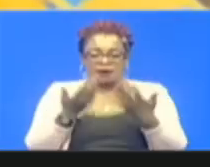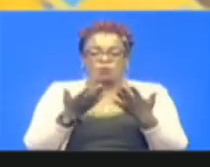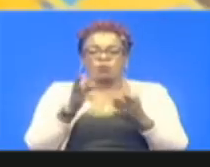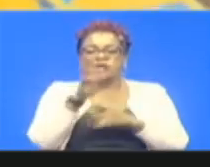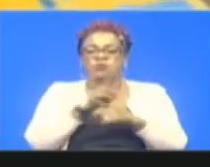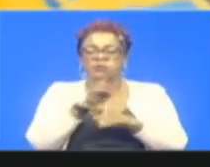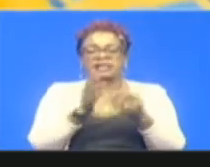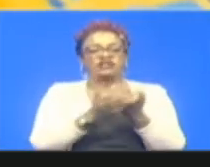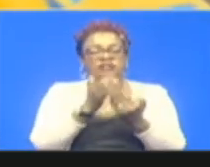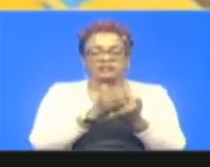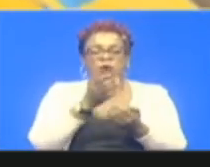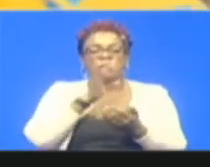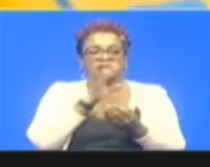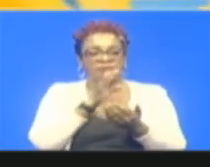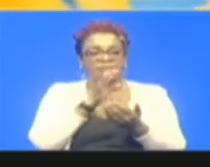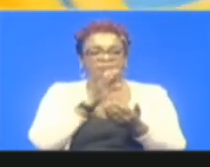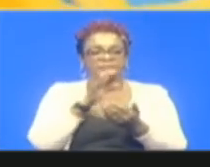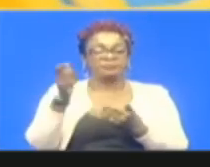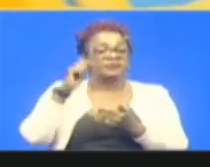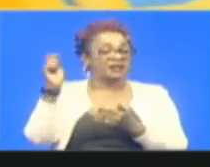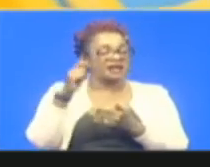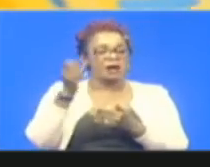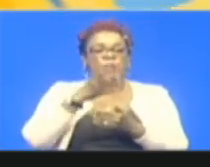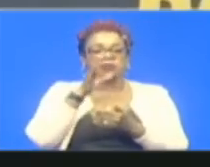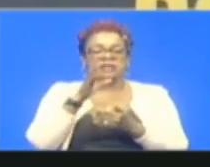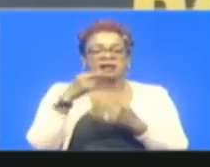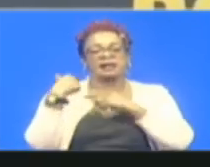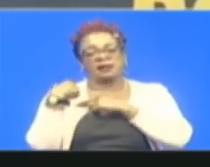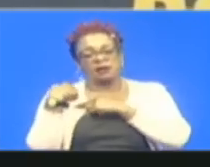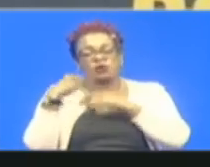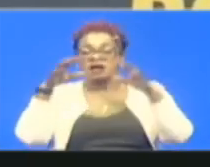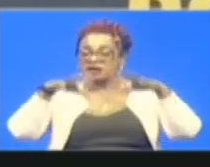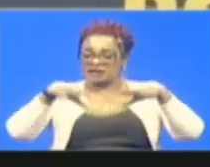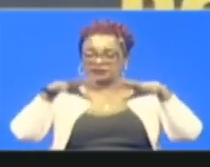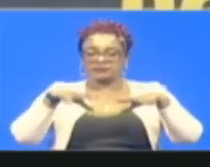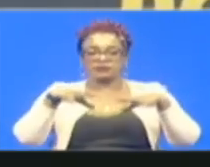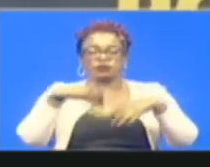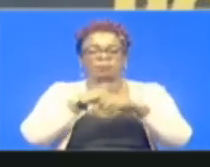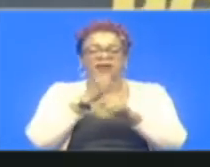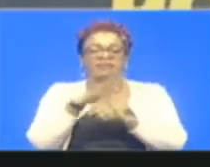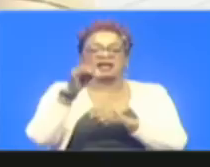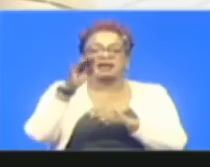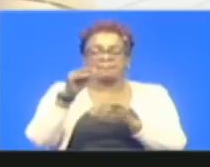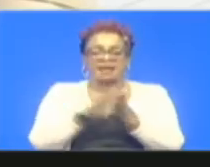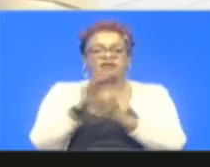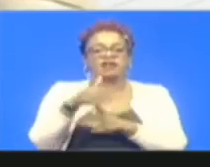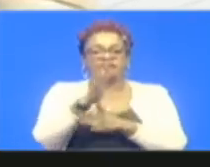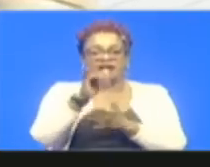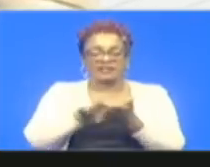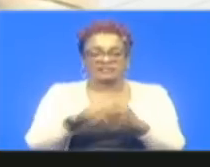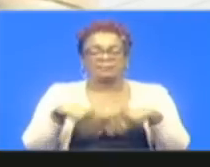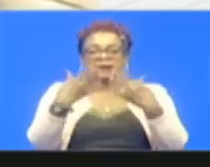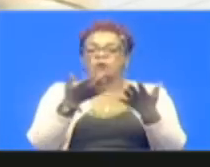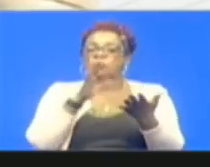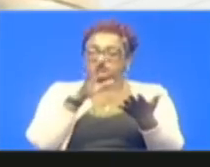water. Kenya's water supply heavily relies on rainfall to fill up the dams and rivers that supply the water, meaning that